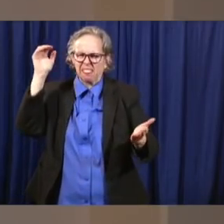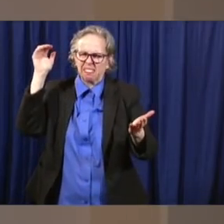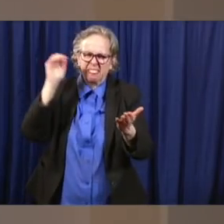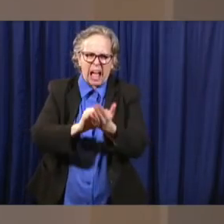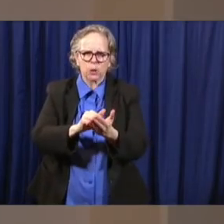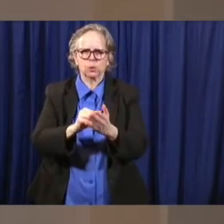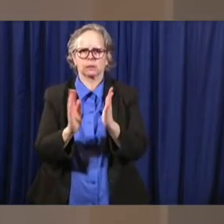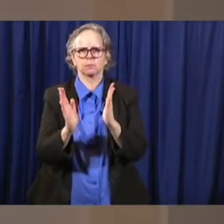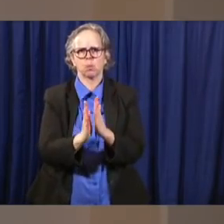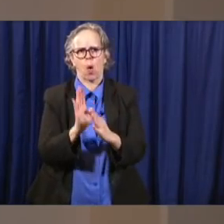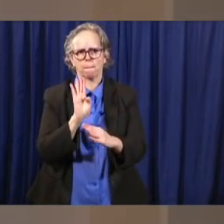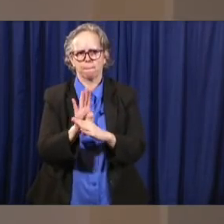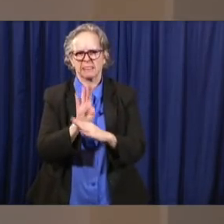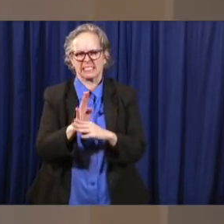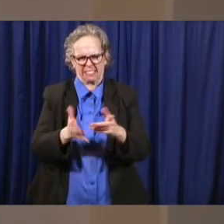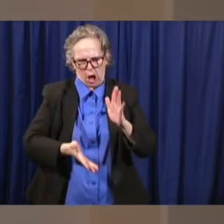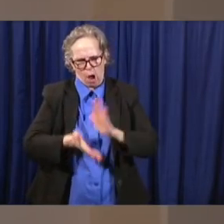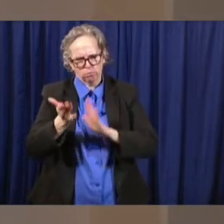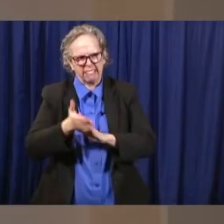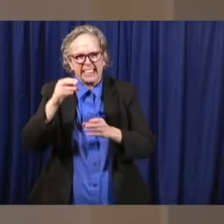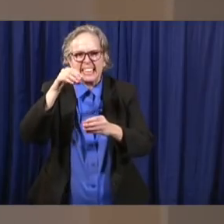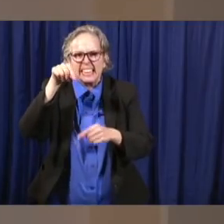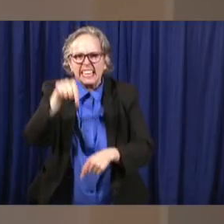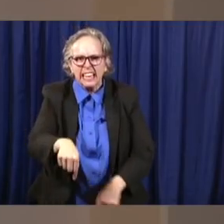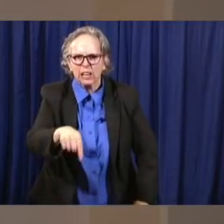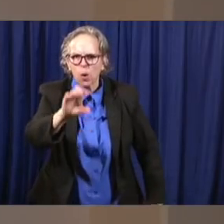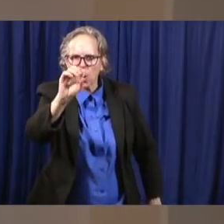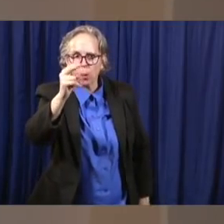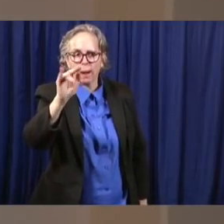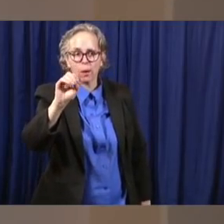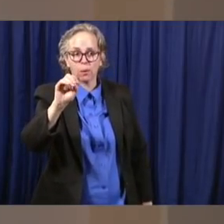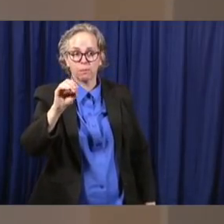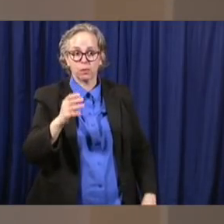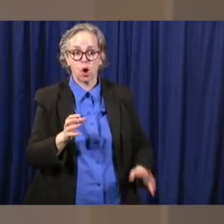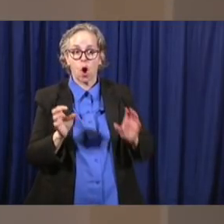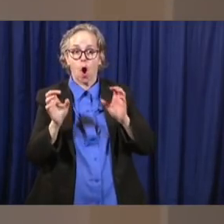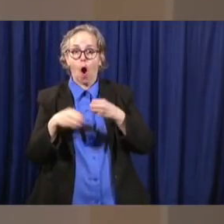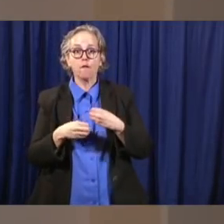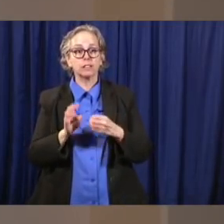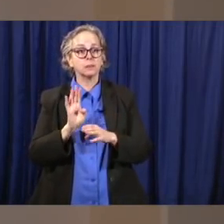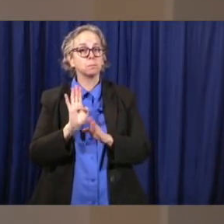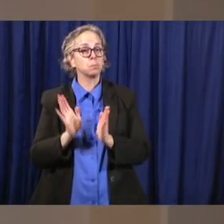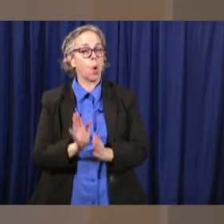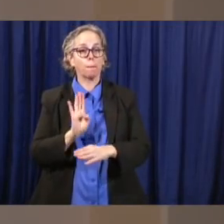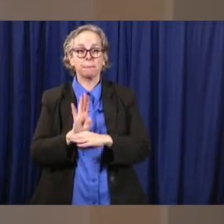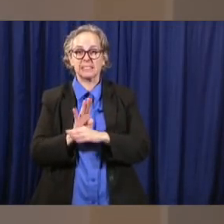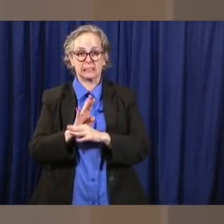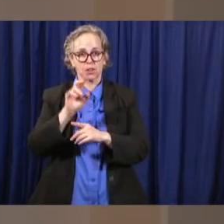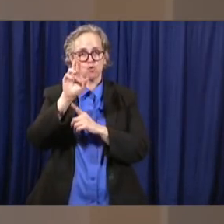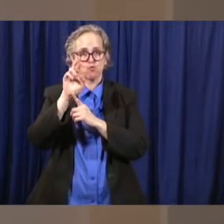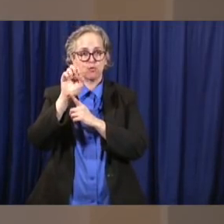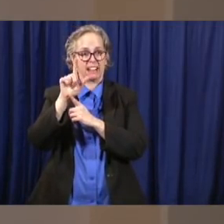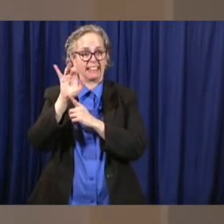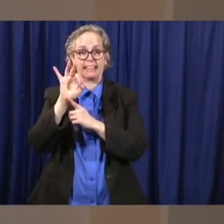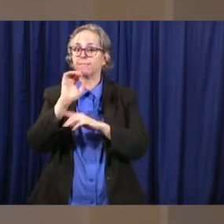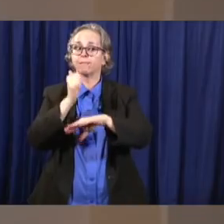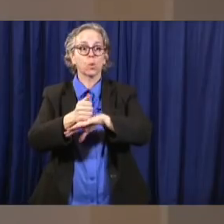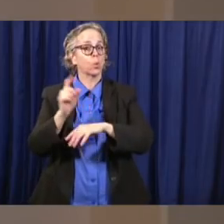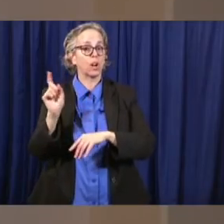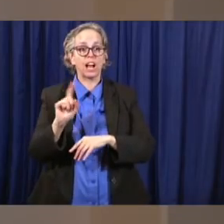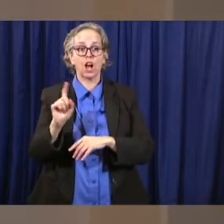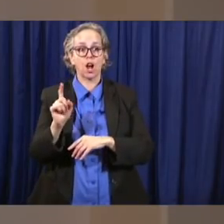The Office of Small Business Relief will be housed in the Developmental Services Agency,